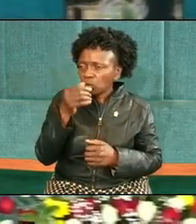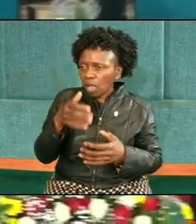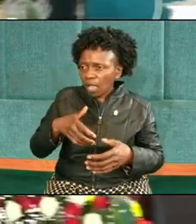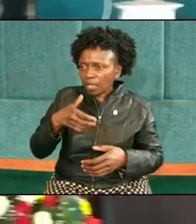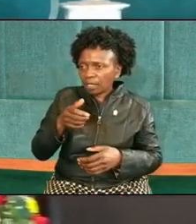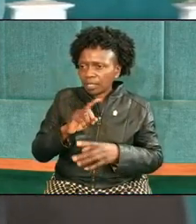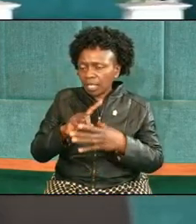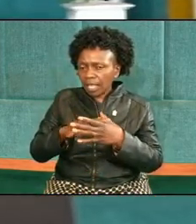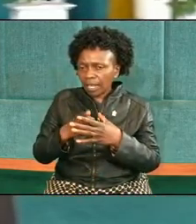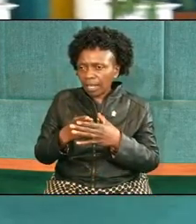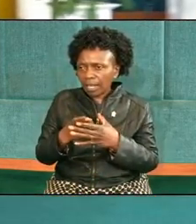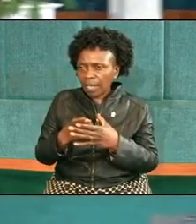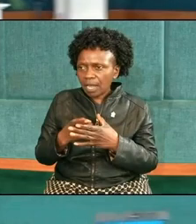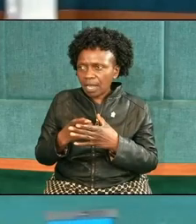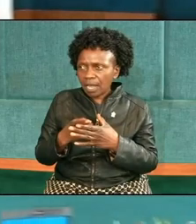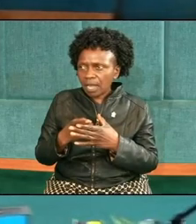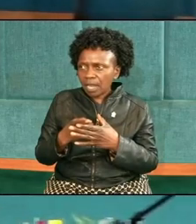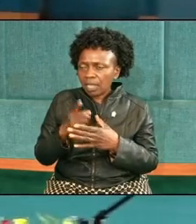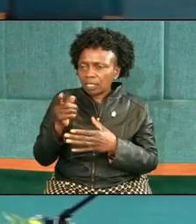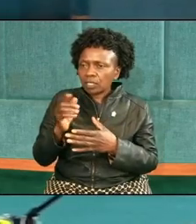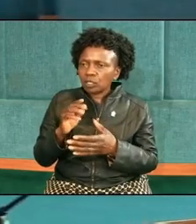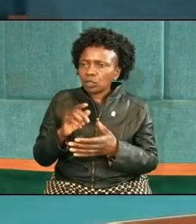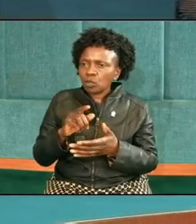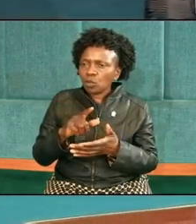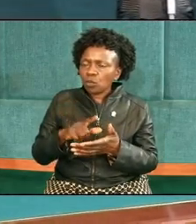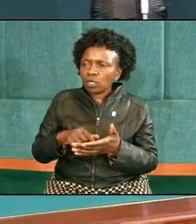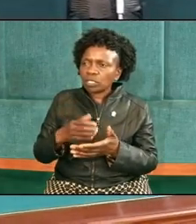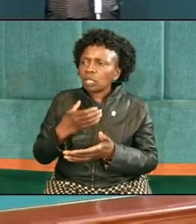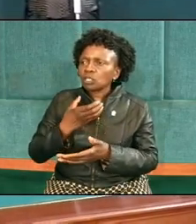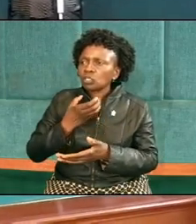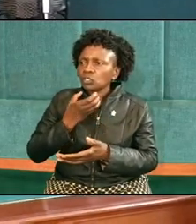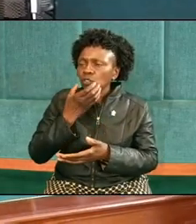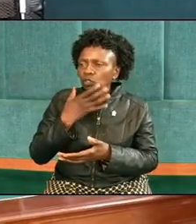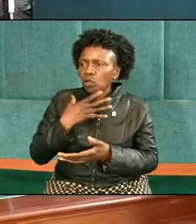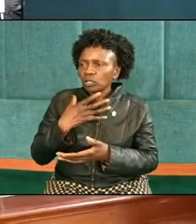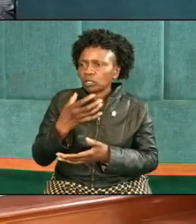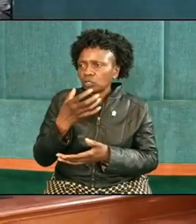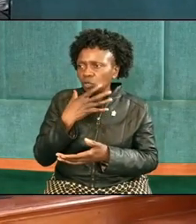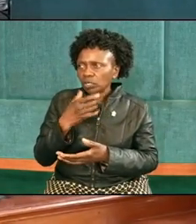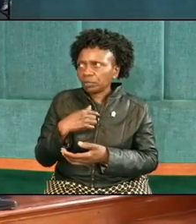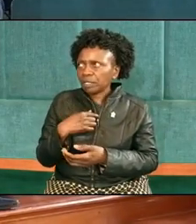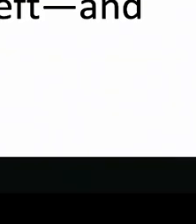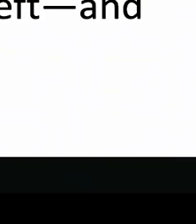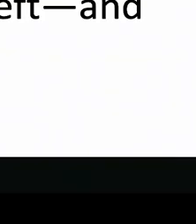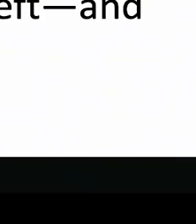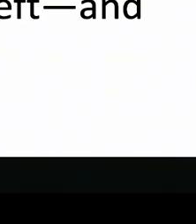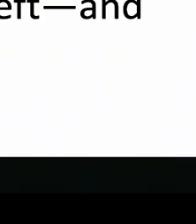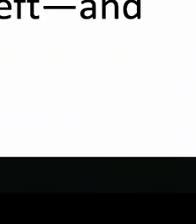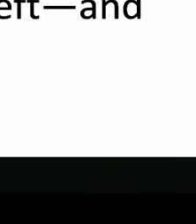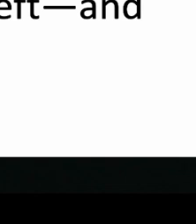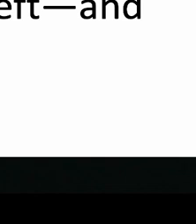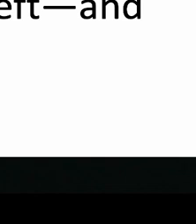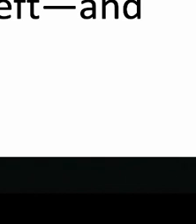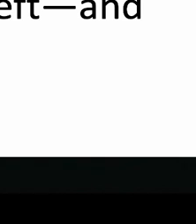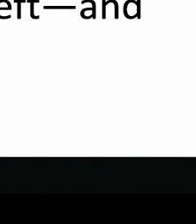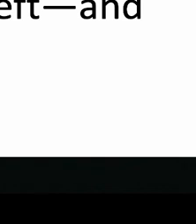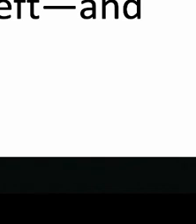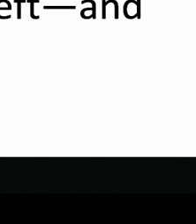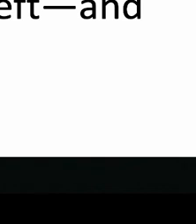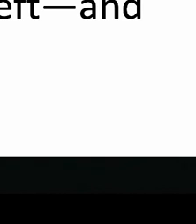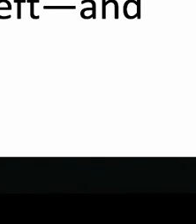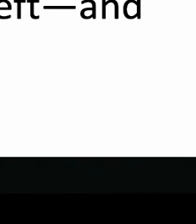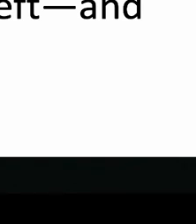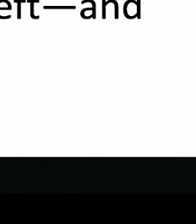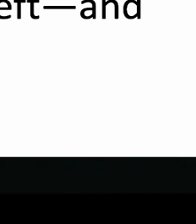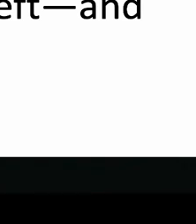And then, this is what struck me. Hey, look on the board. Look on the board.